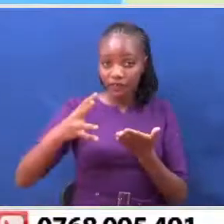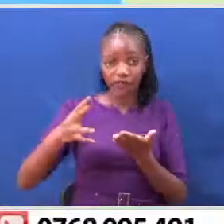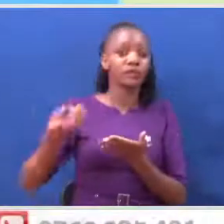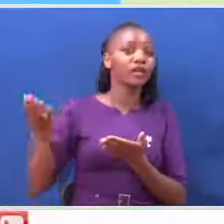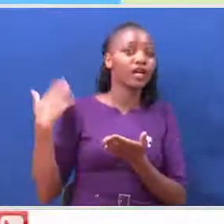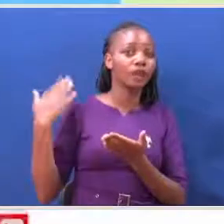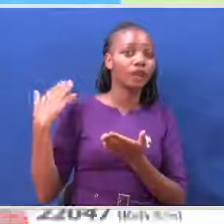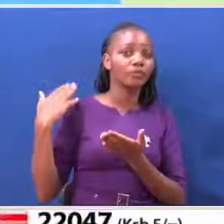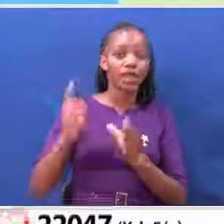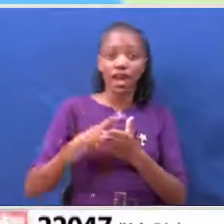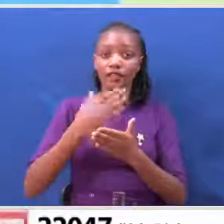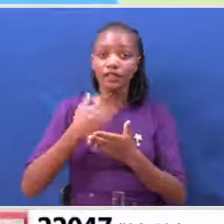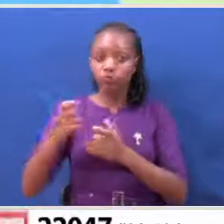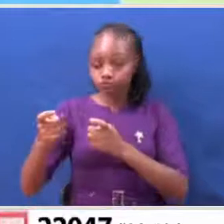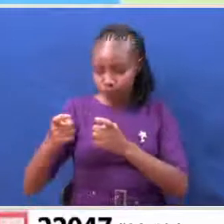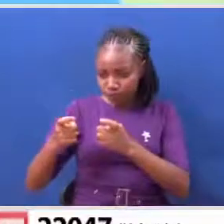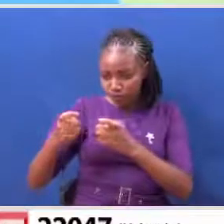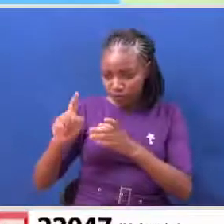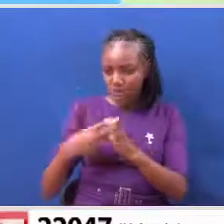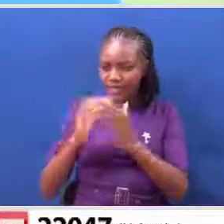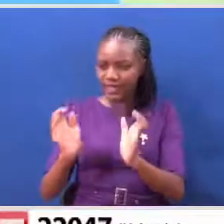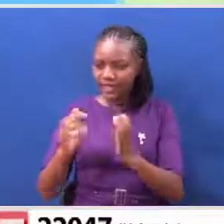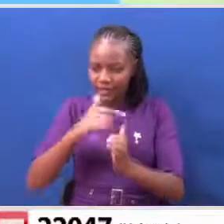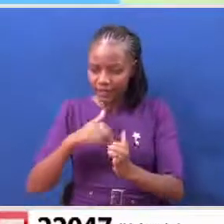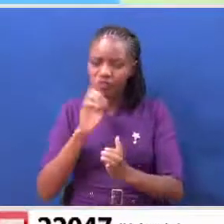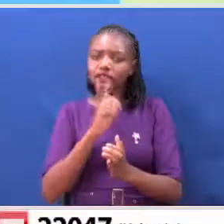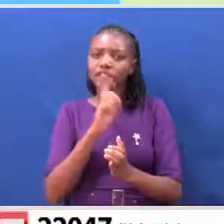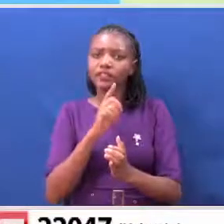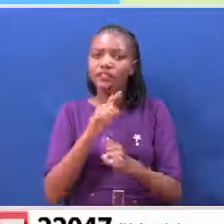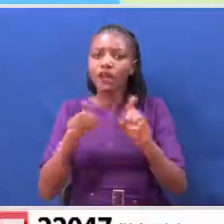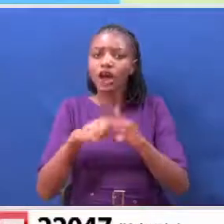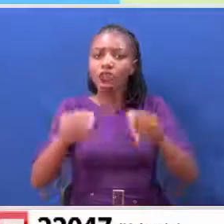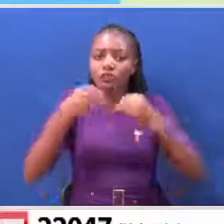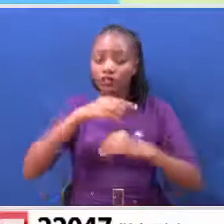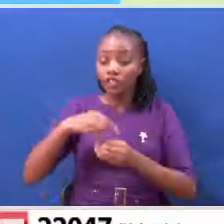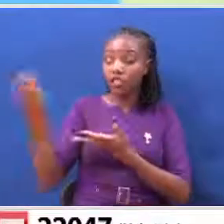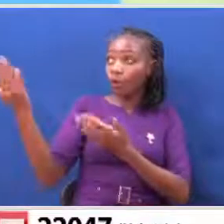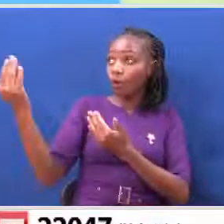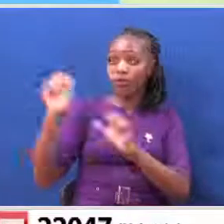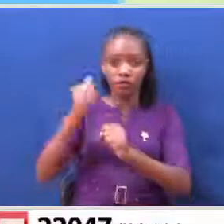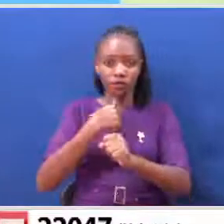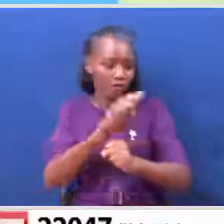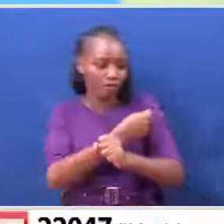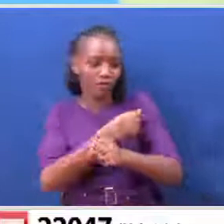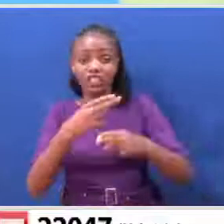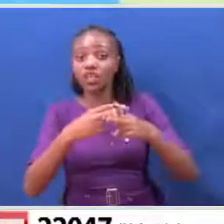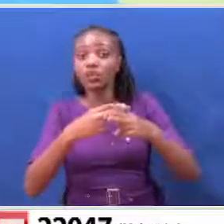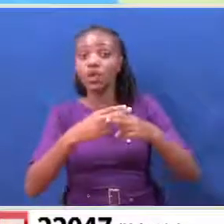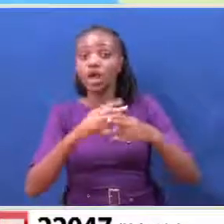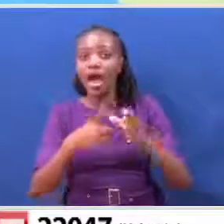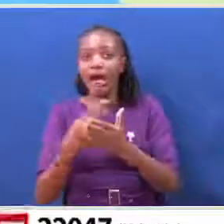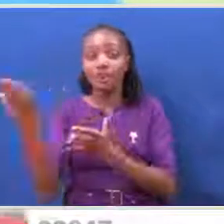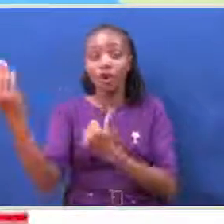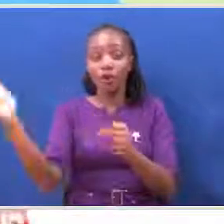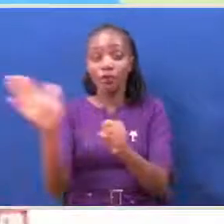on progress with vaccines is very, very encouraging and gives us hope that a vaccine will be available very soon. And